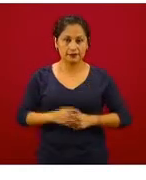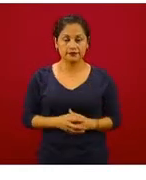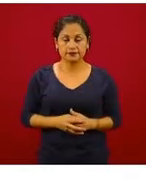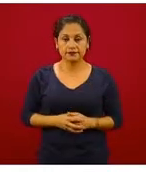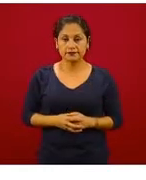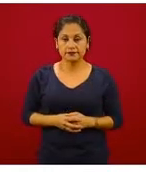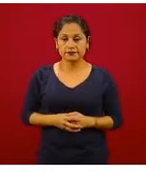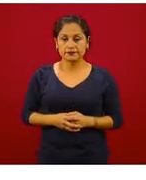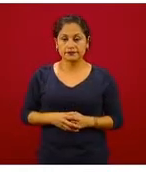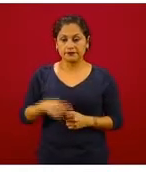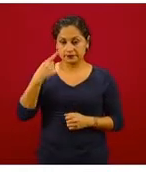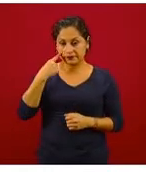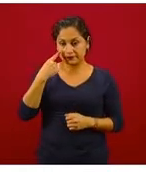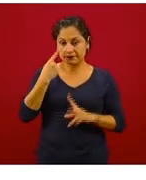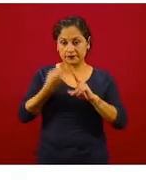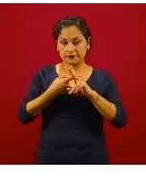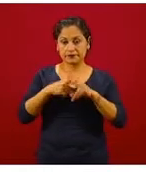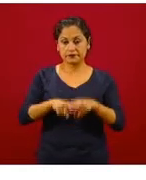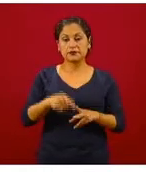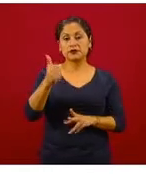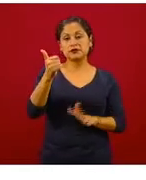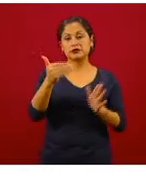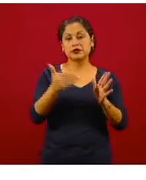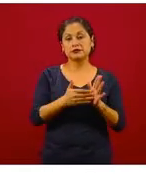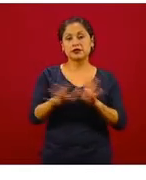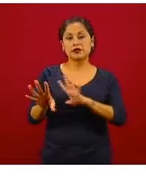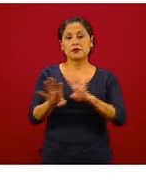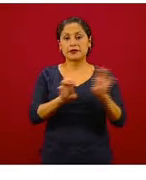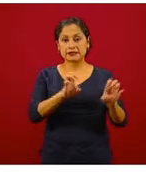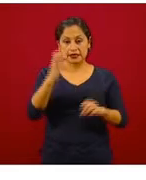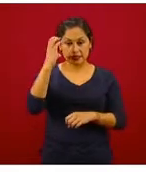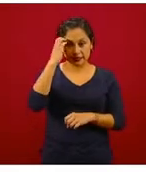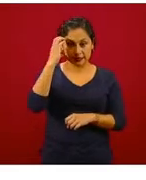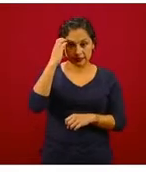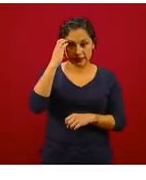this is national perspective. First, we had